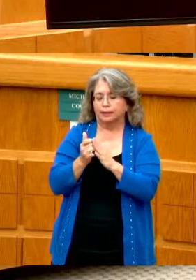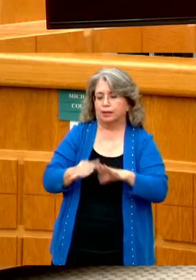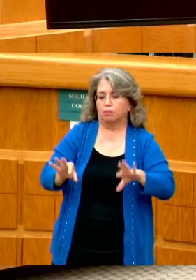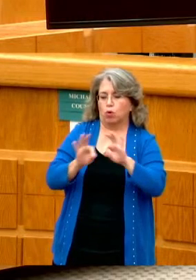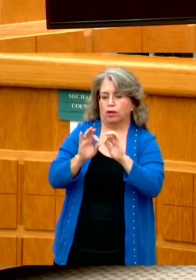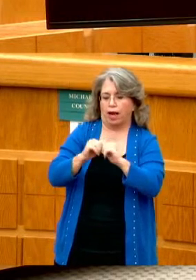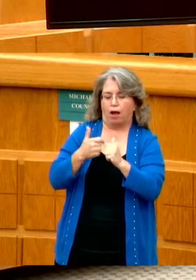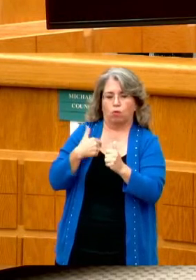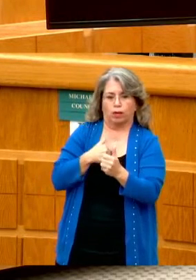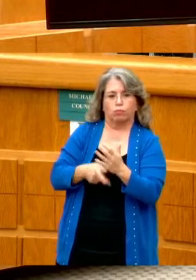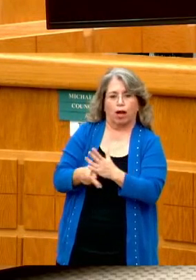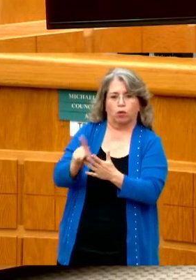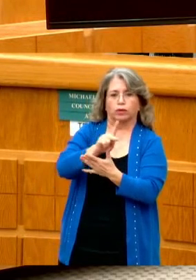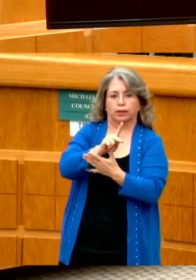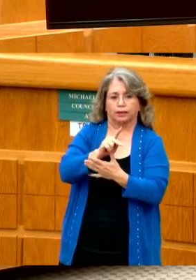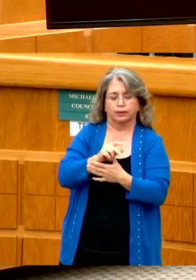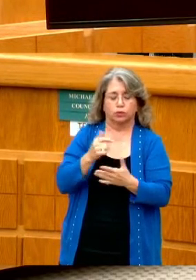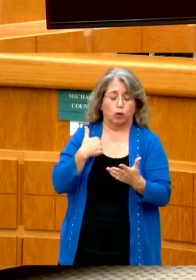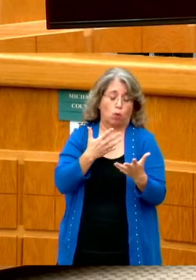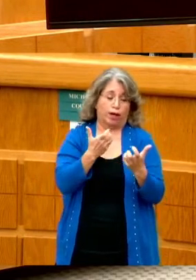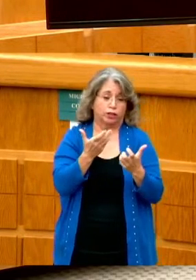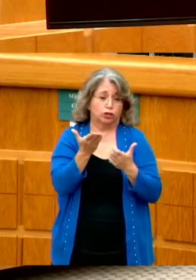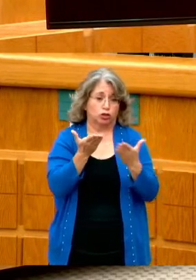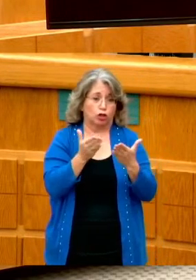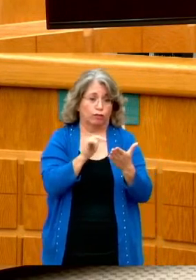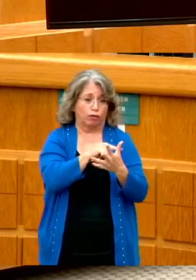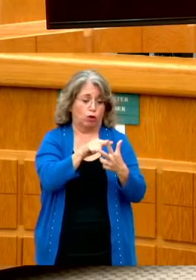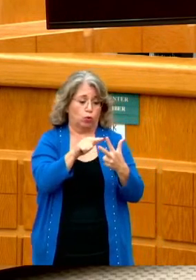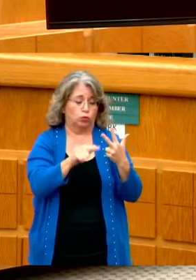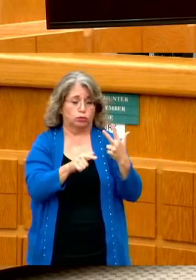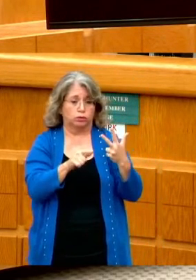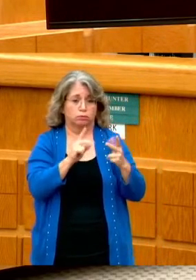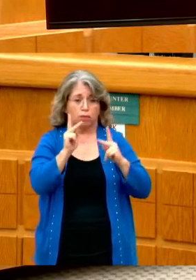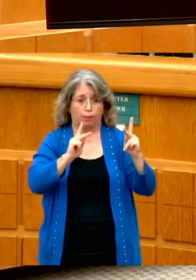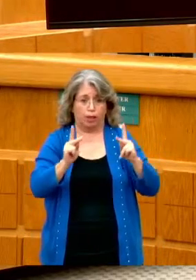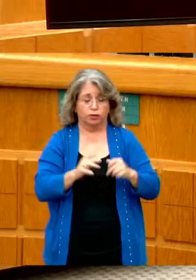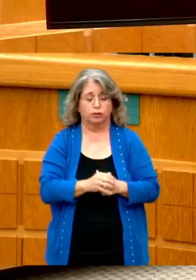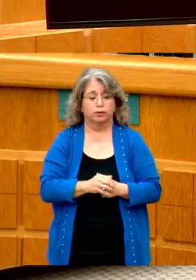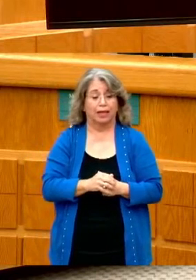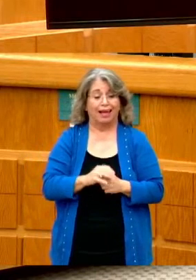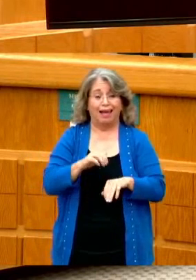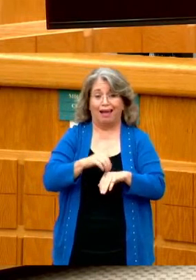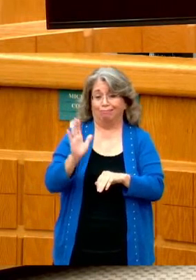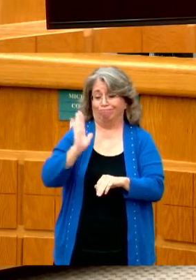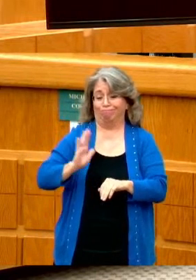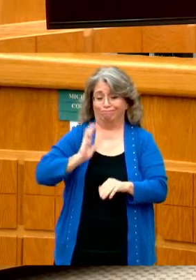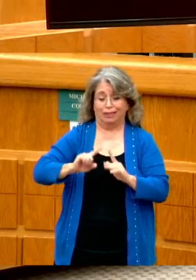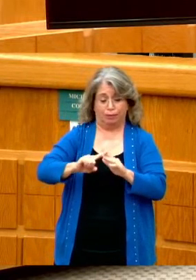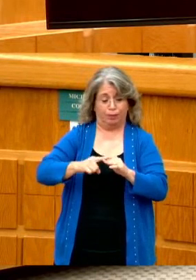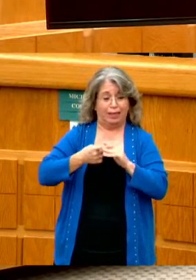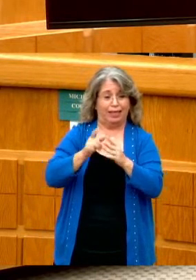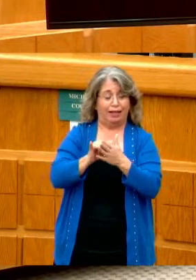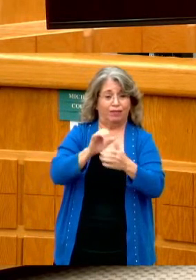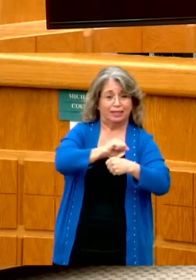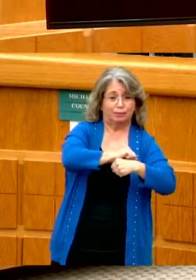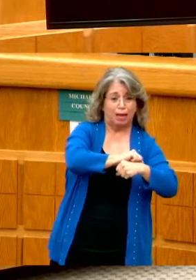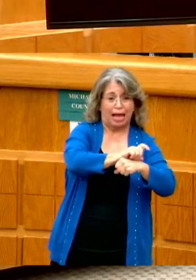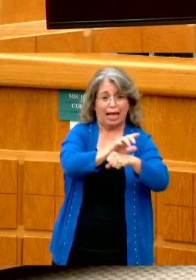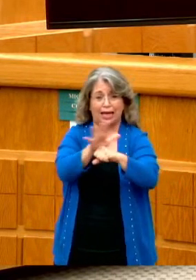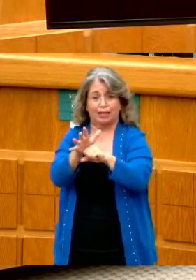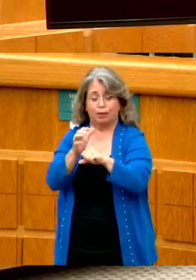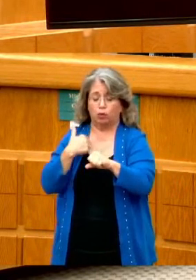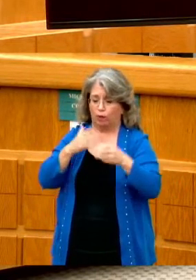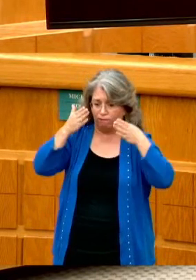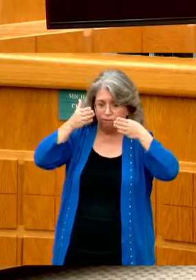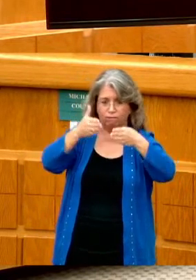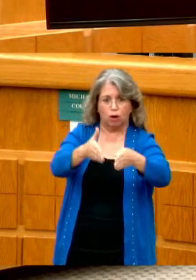at-risk populations. So, at the beginning of the pandemic, look, we were very focused in county emergency management. We said we're